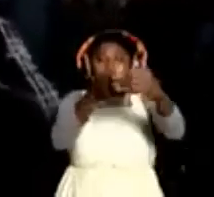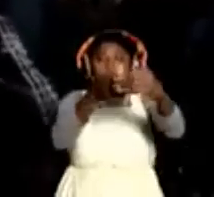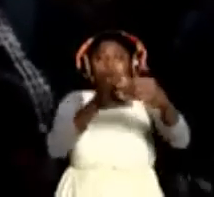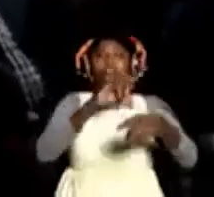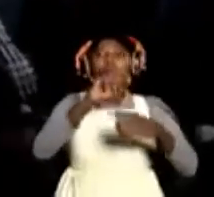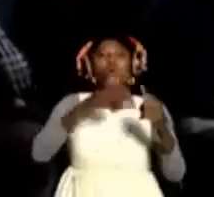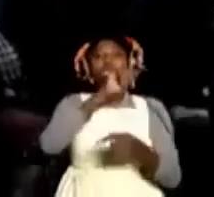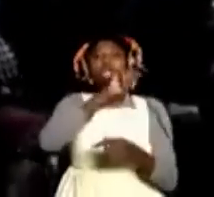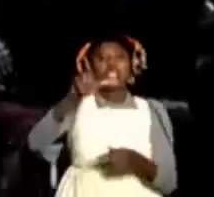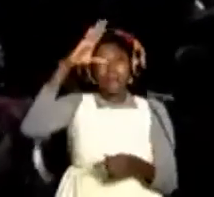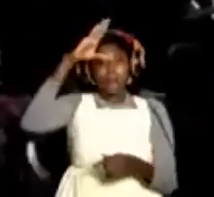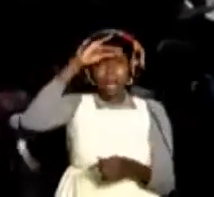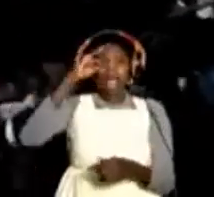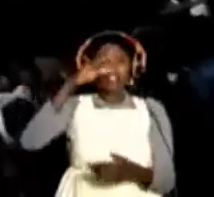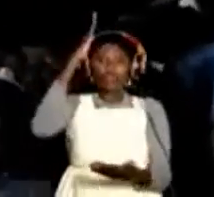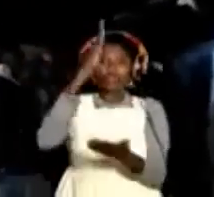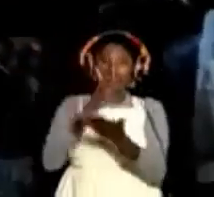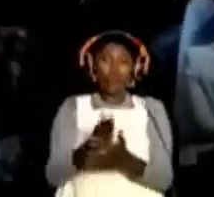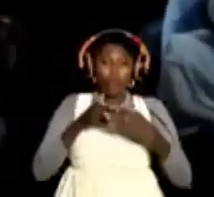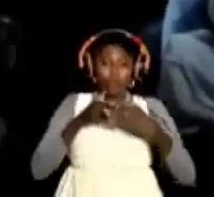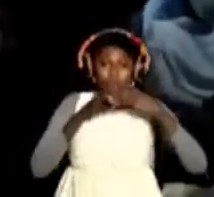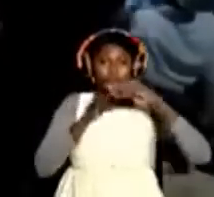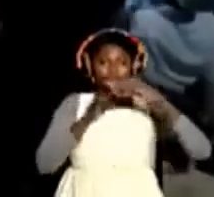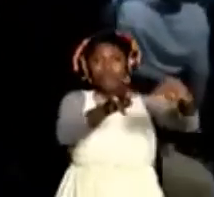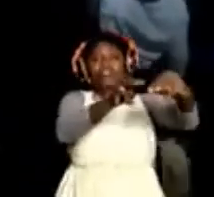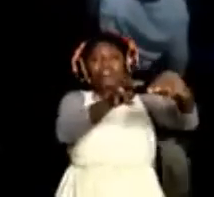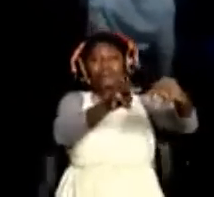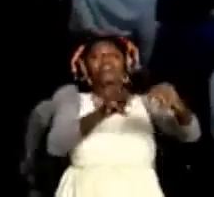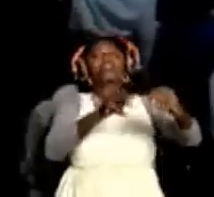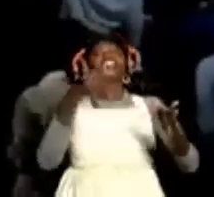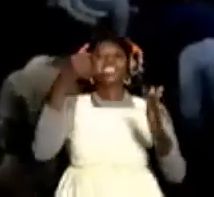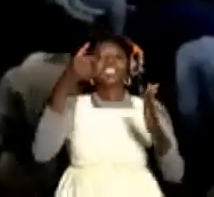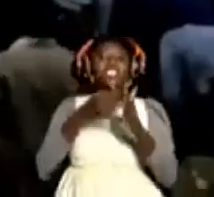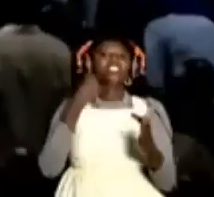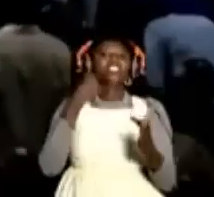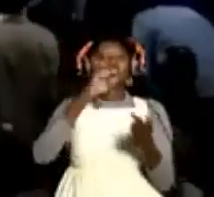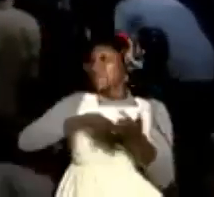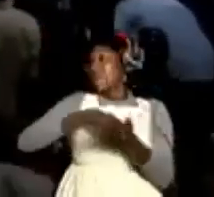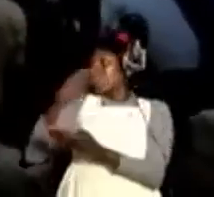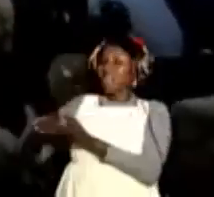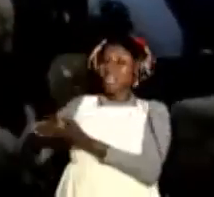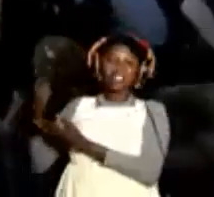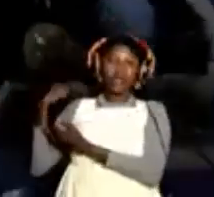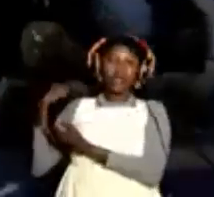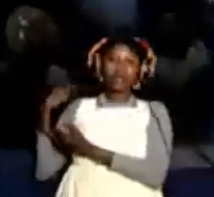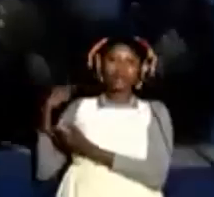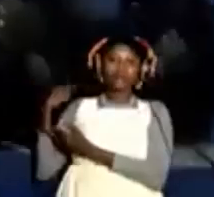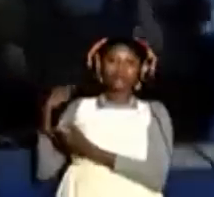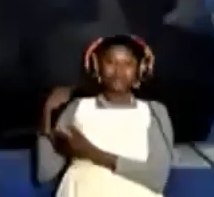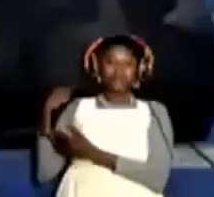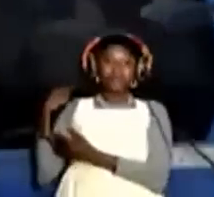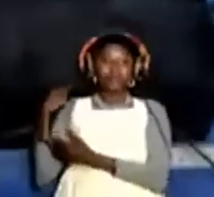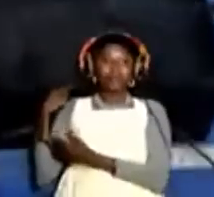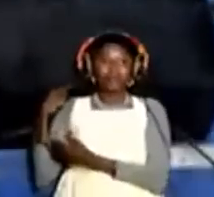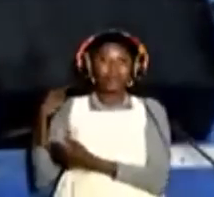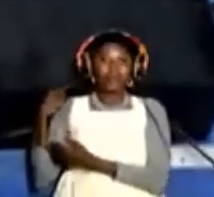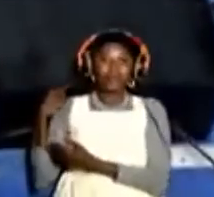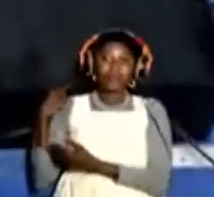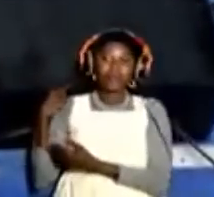When a man stops going forward, as far as God is concerned, he's already backsliding.